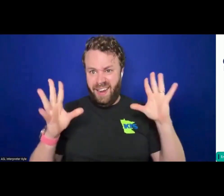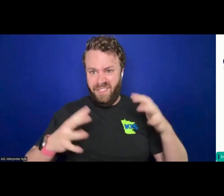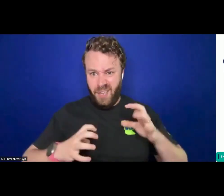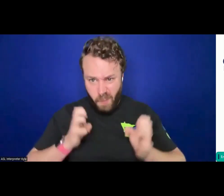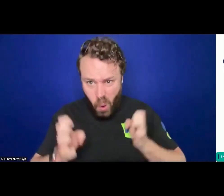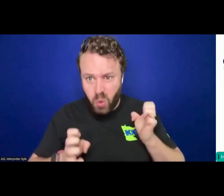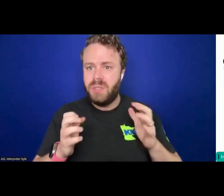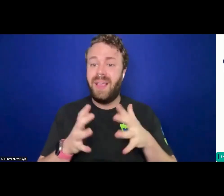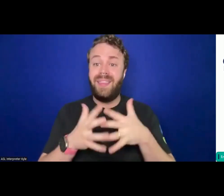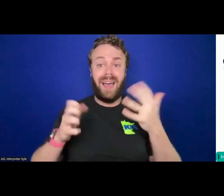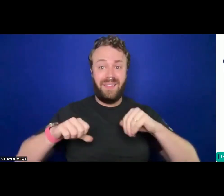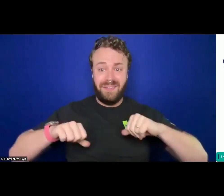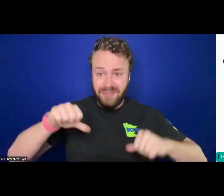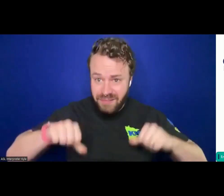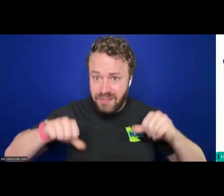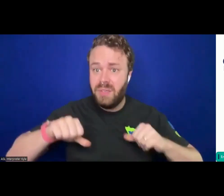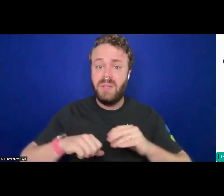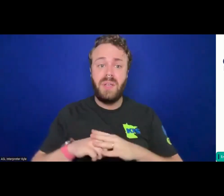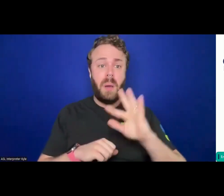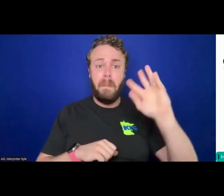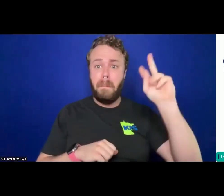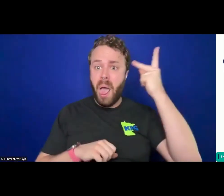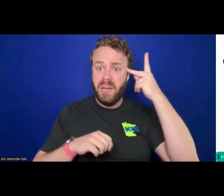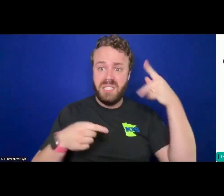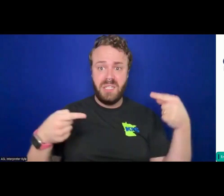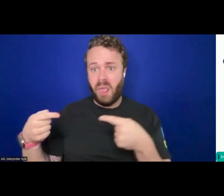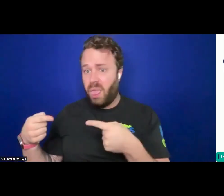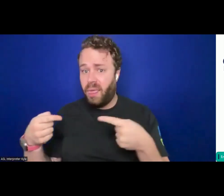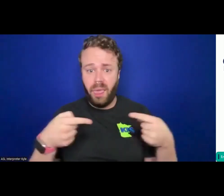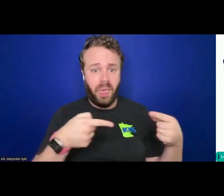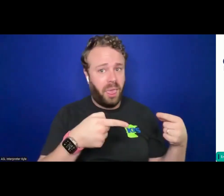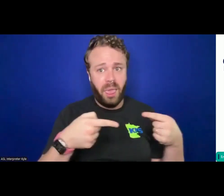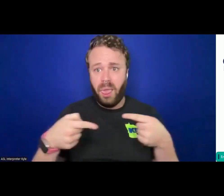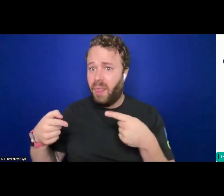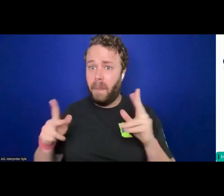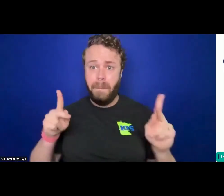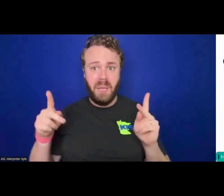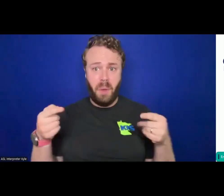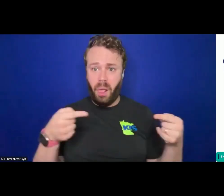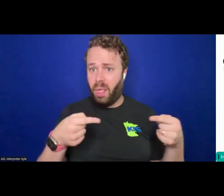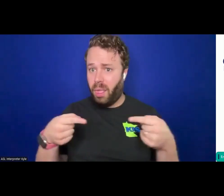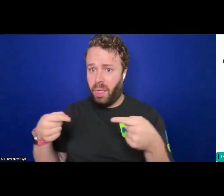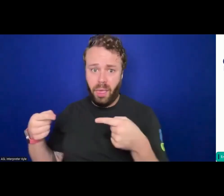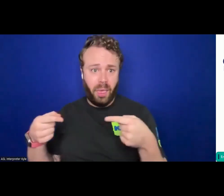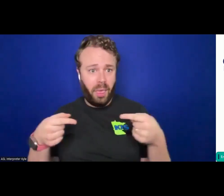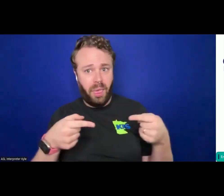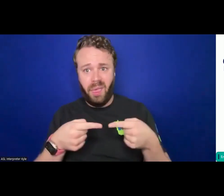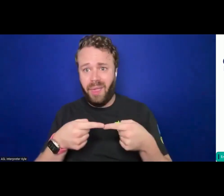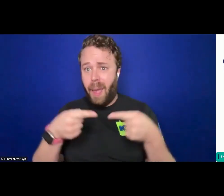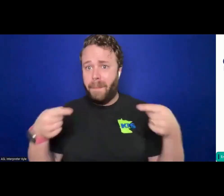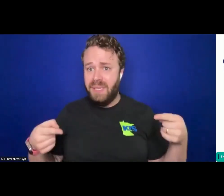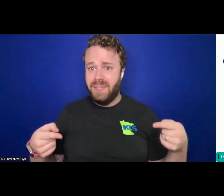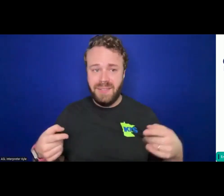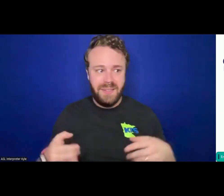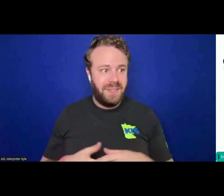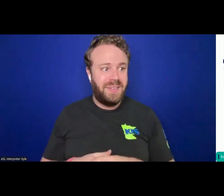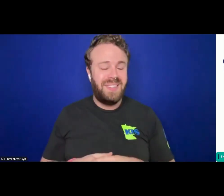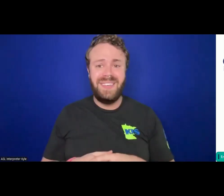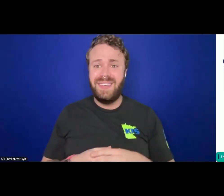the polarization, politicization of the moment, the fact that people aren't really sure who to